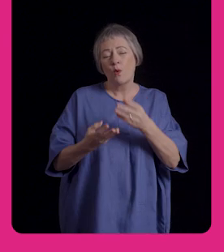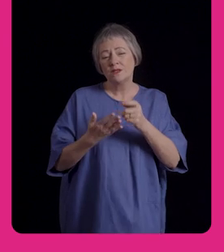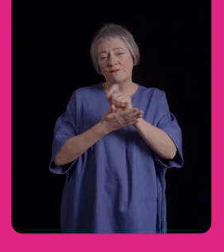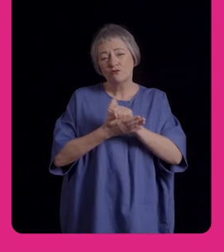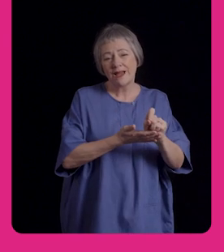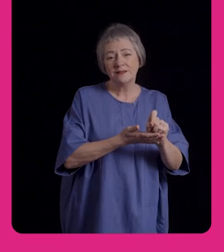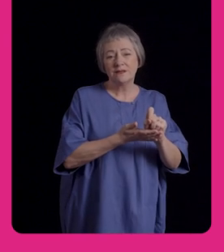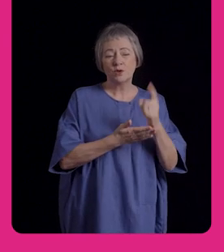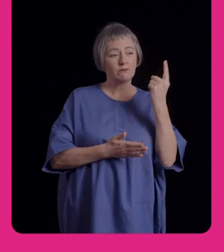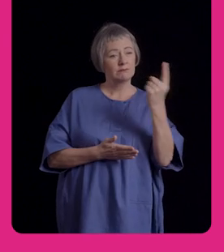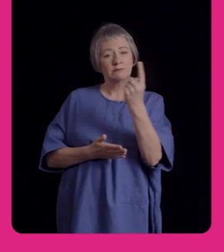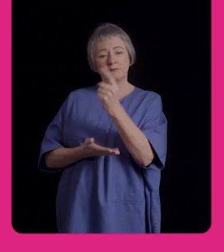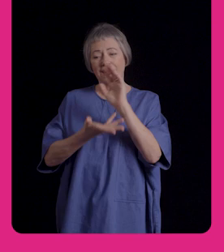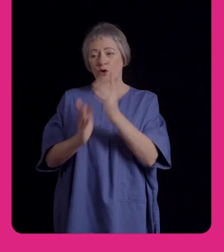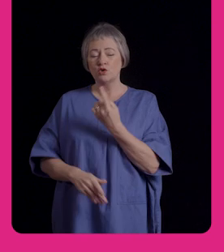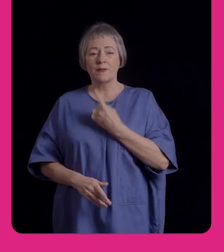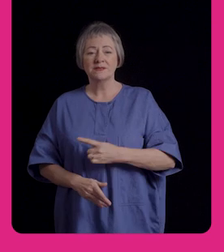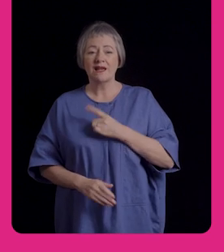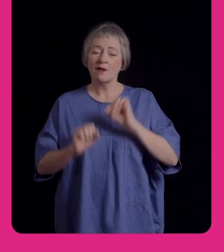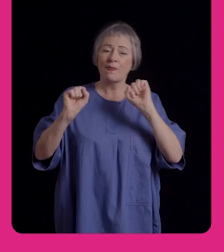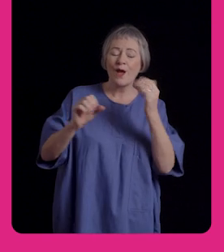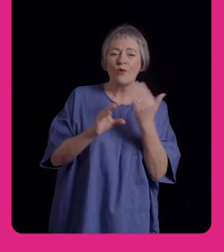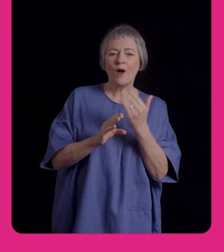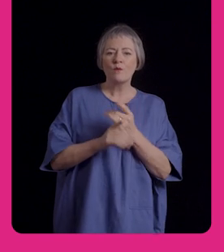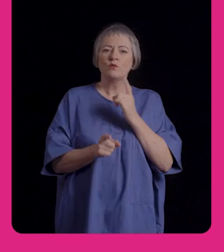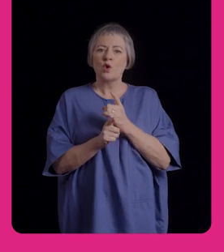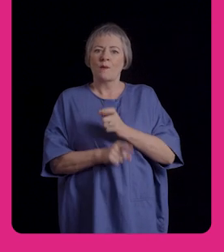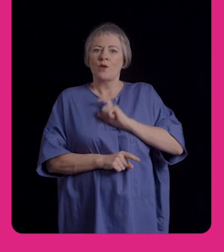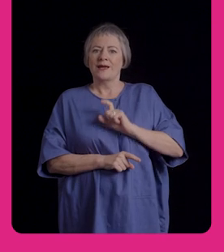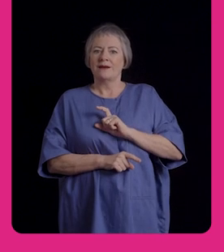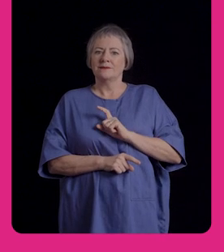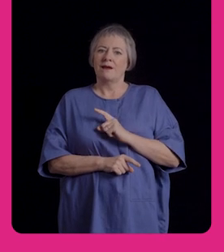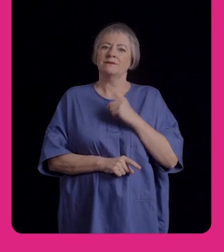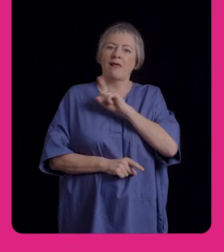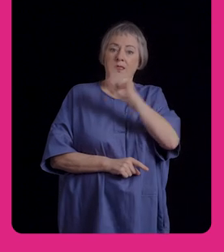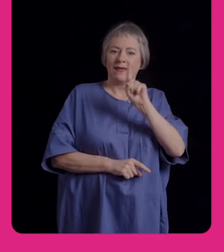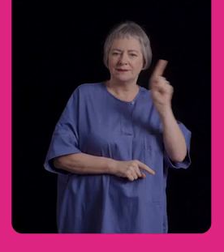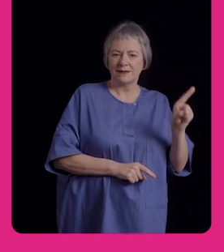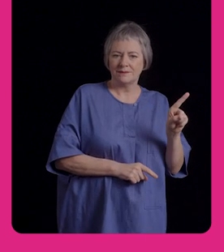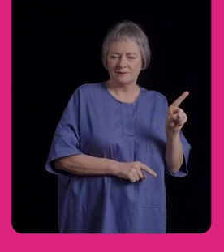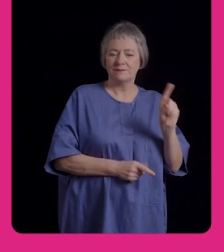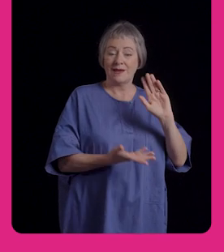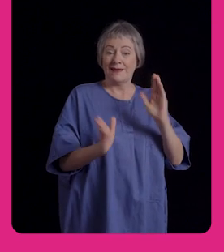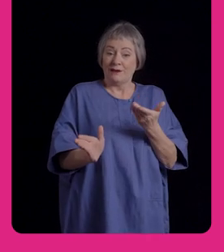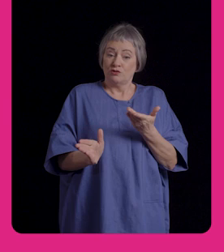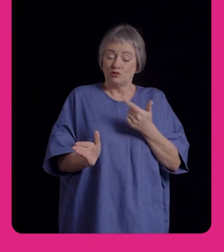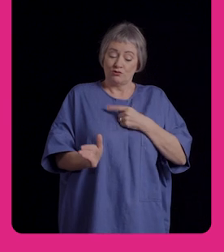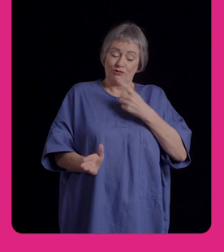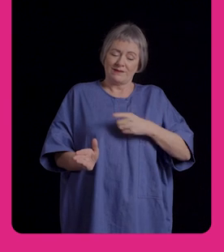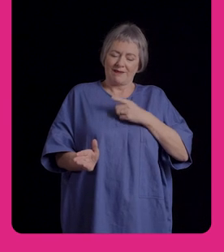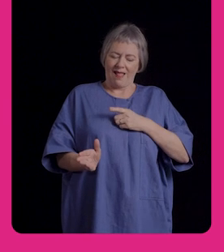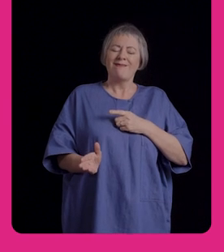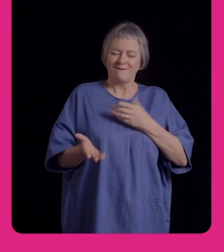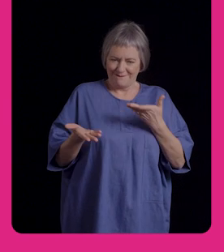I'd go around so everyone can just introduce themselves and their work. We'll talk about your characters later. You can just introduce your real flesh and blood